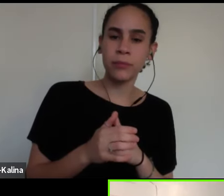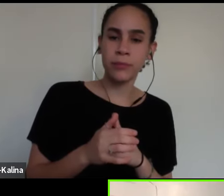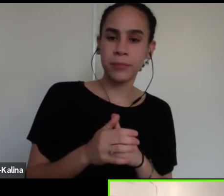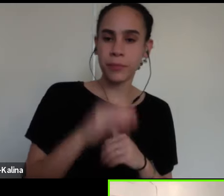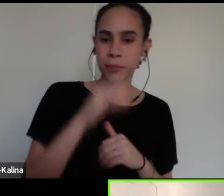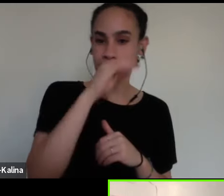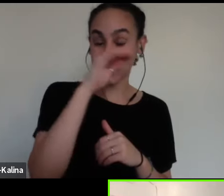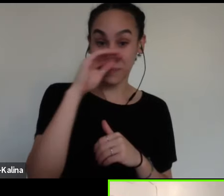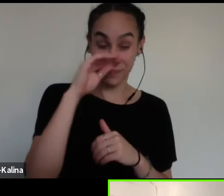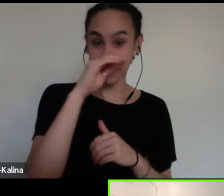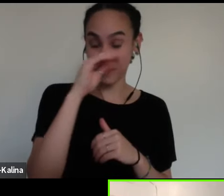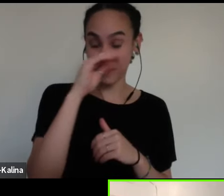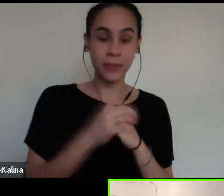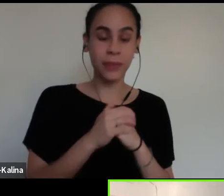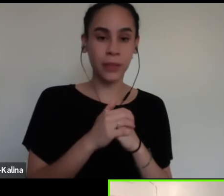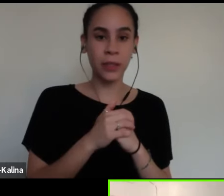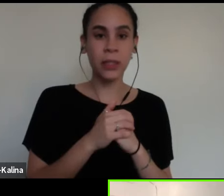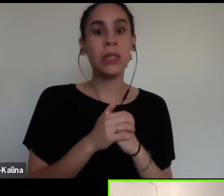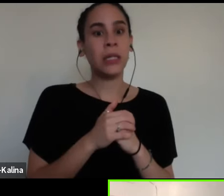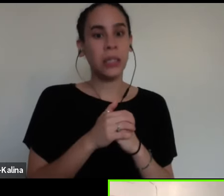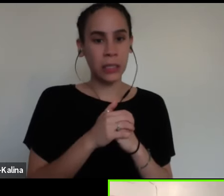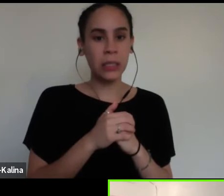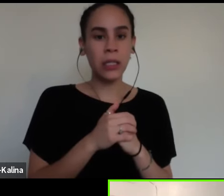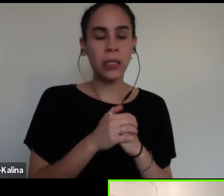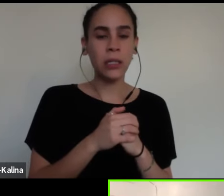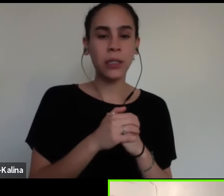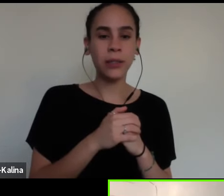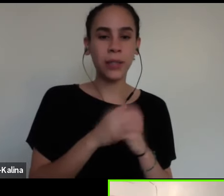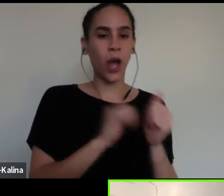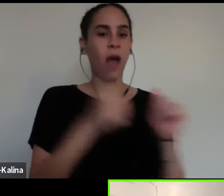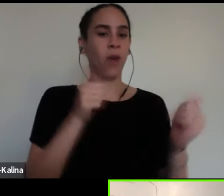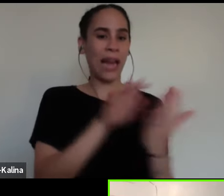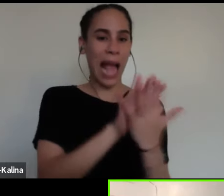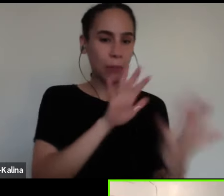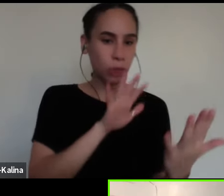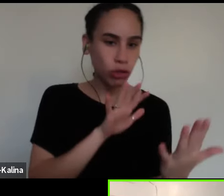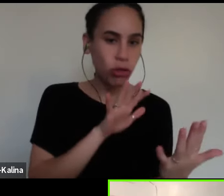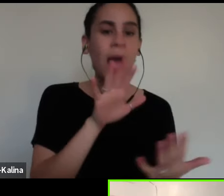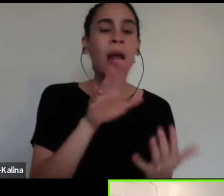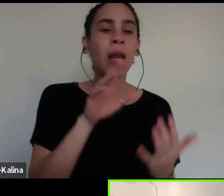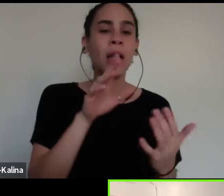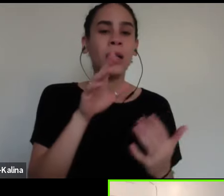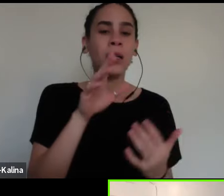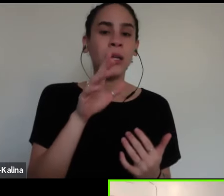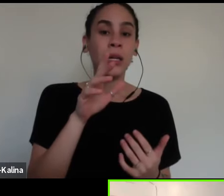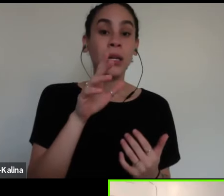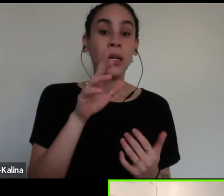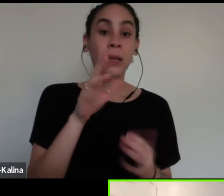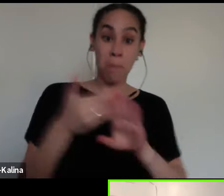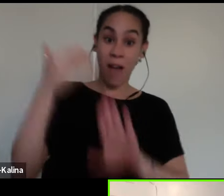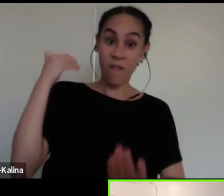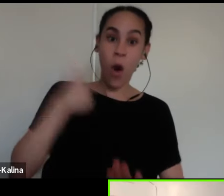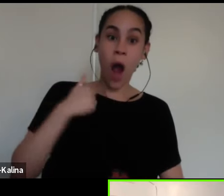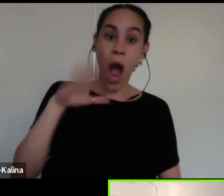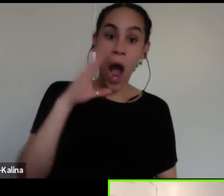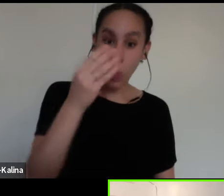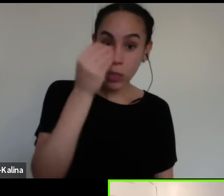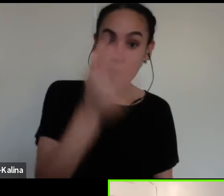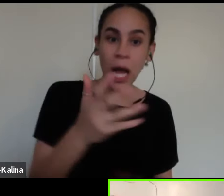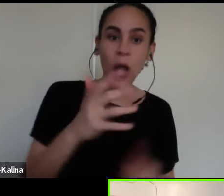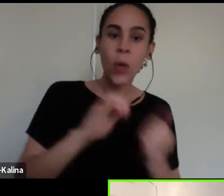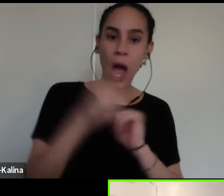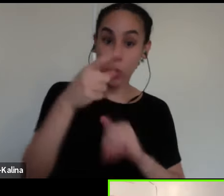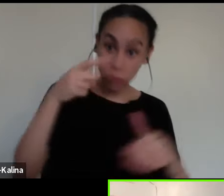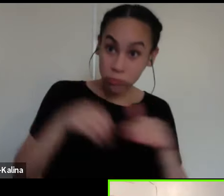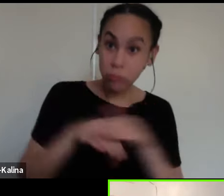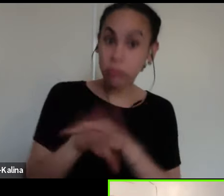move from the abstract, right? Because once upon a time, I would have told you stories about how when you walk into our buildings,